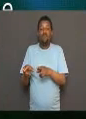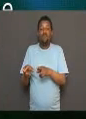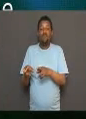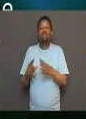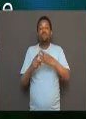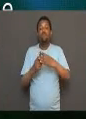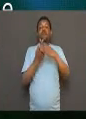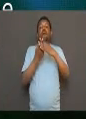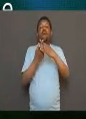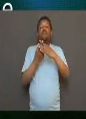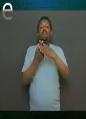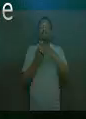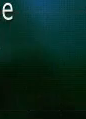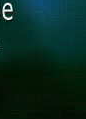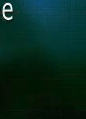Begin.